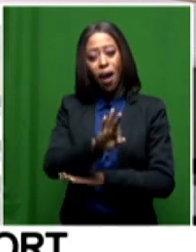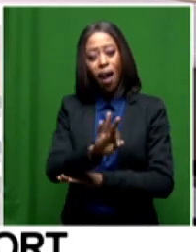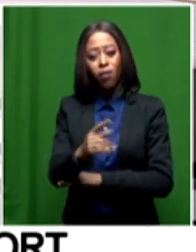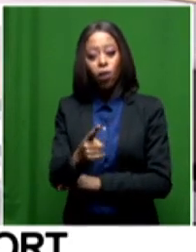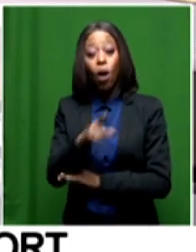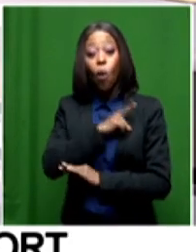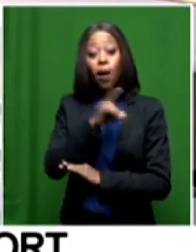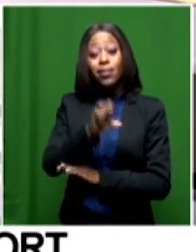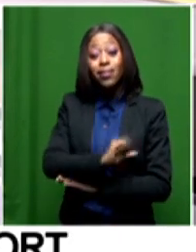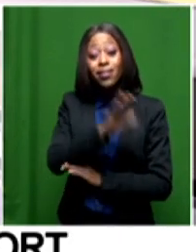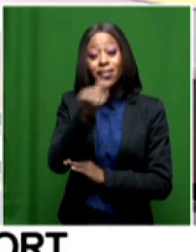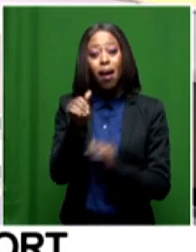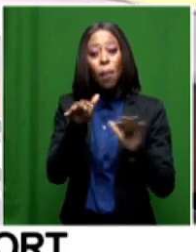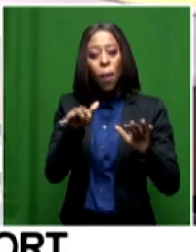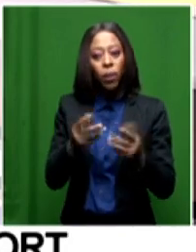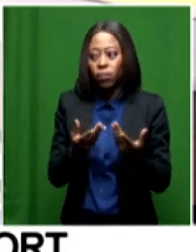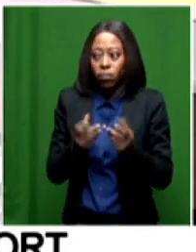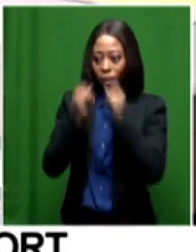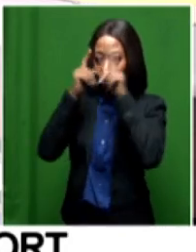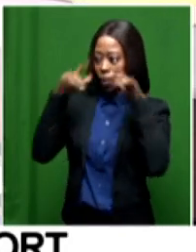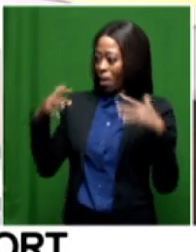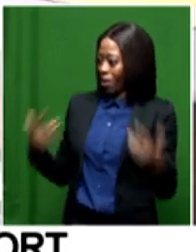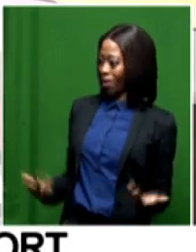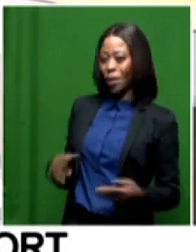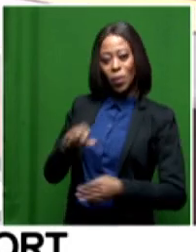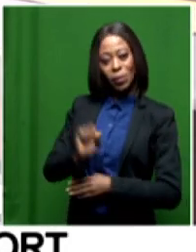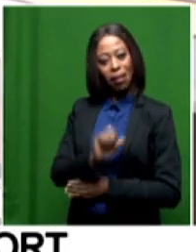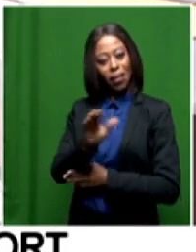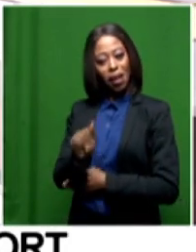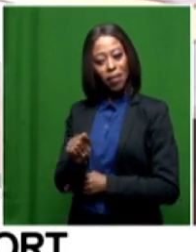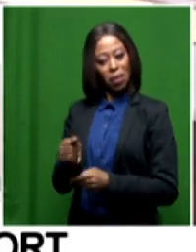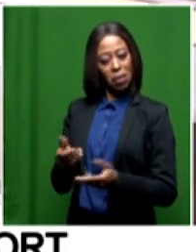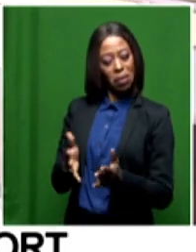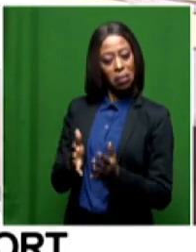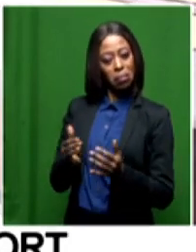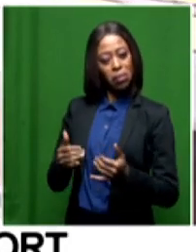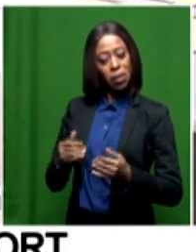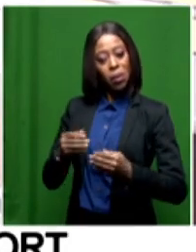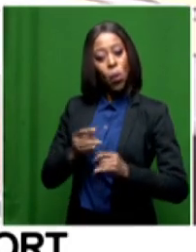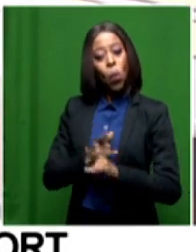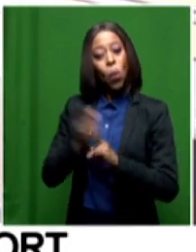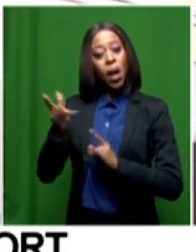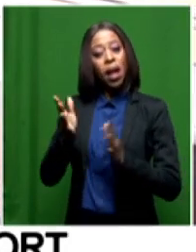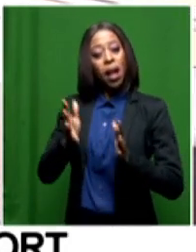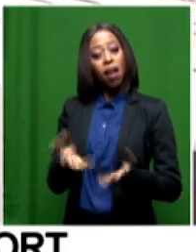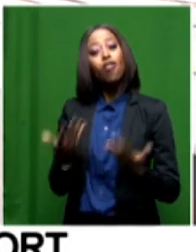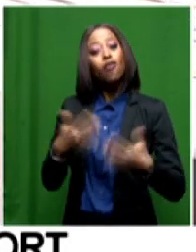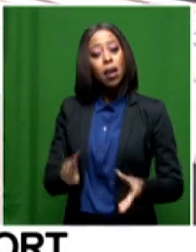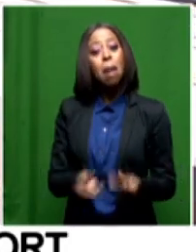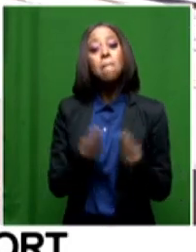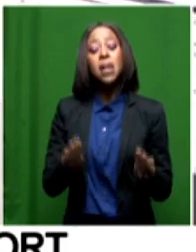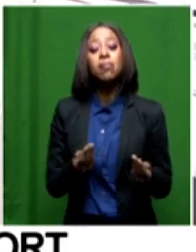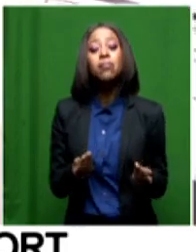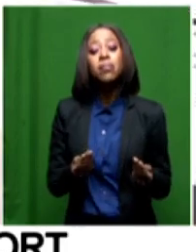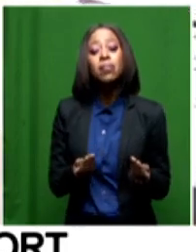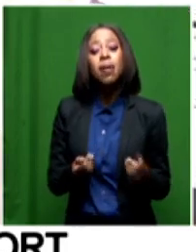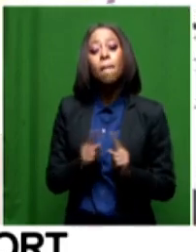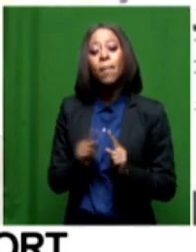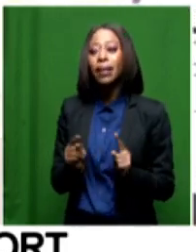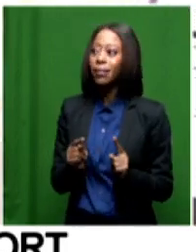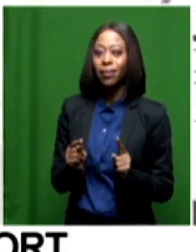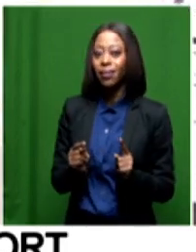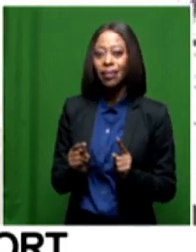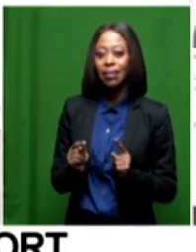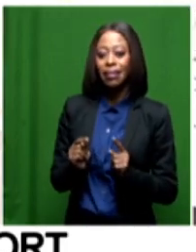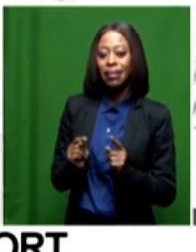many South Africans don't even know that we have a South African Formula One champion in Jody Scheckter. But Sasha, we cannot have